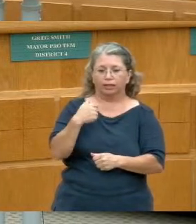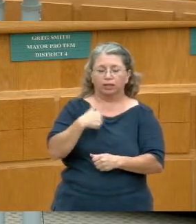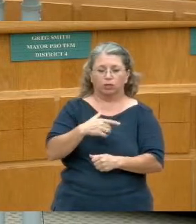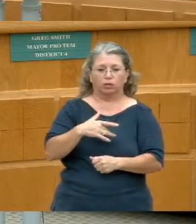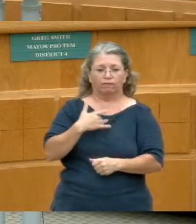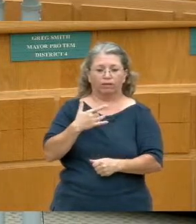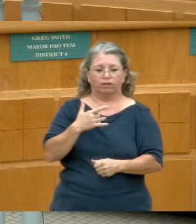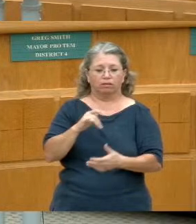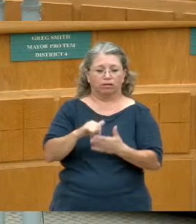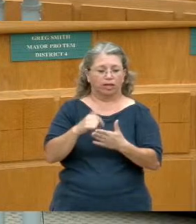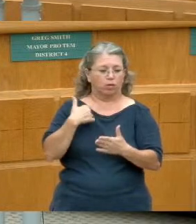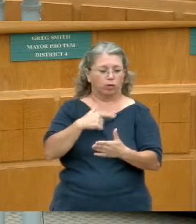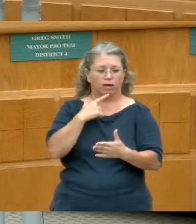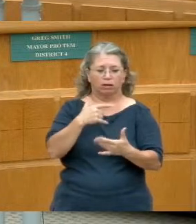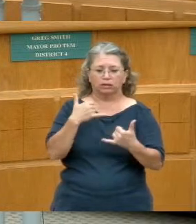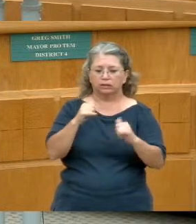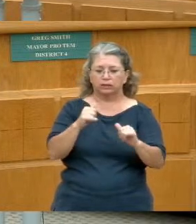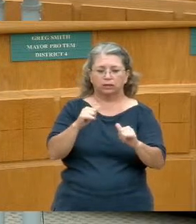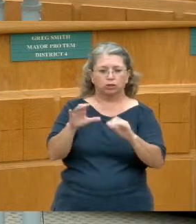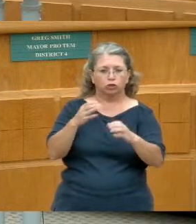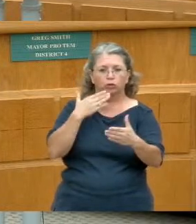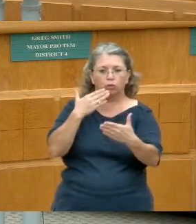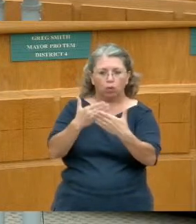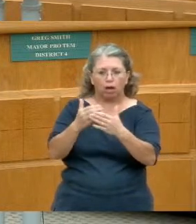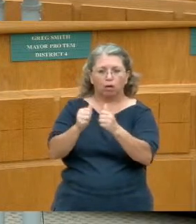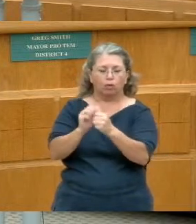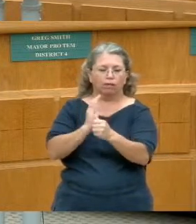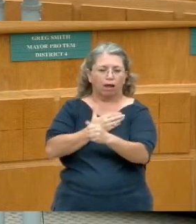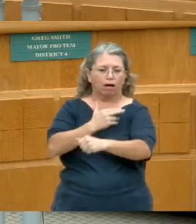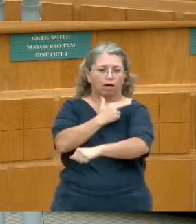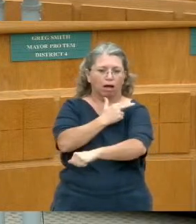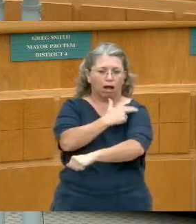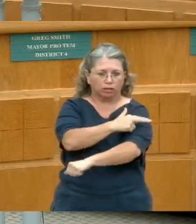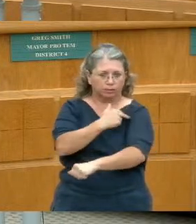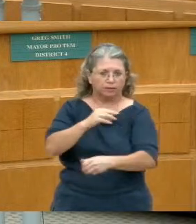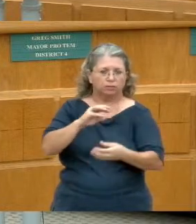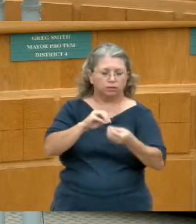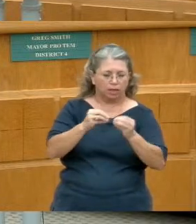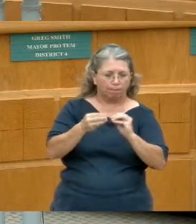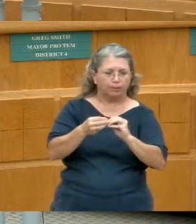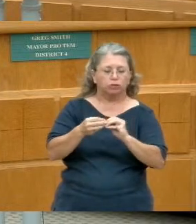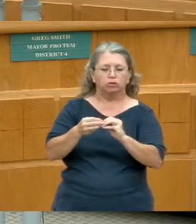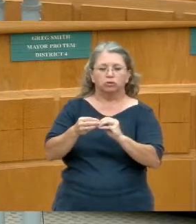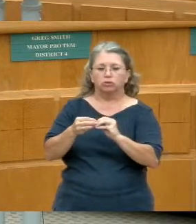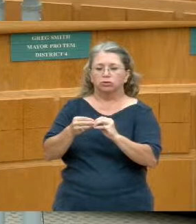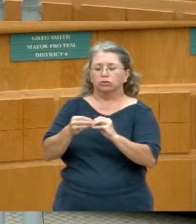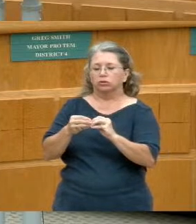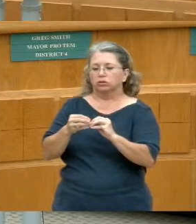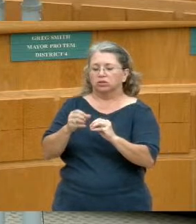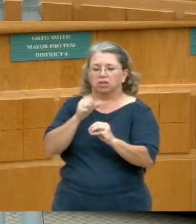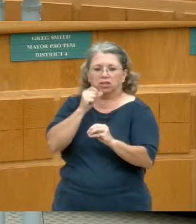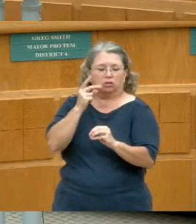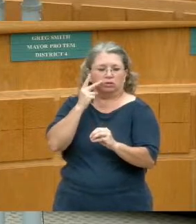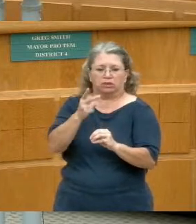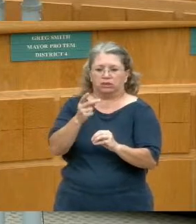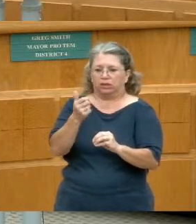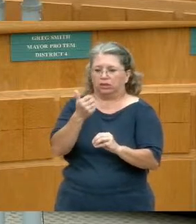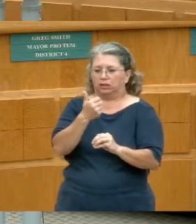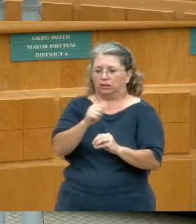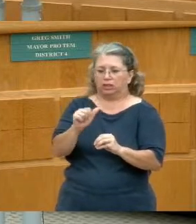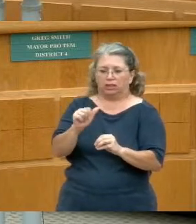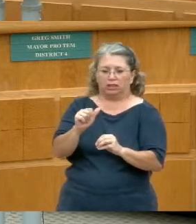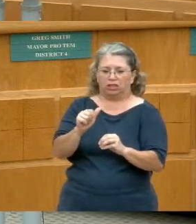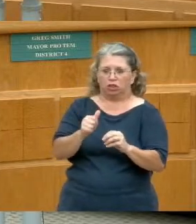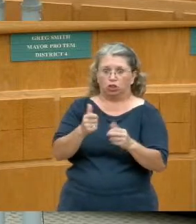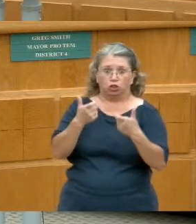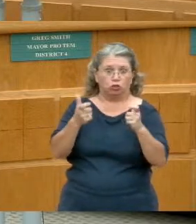don't foresee any huge increases in these numbers in the next couple weeks, barring some sort of another